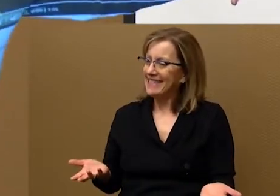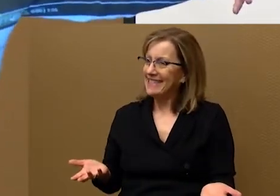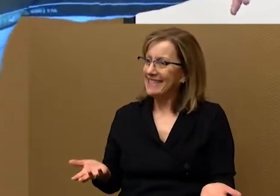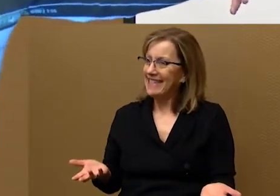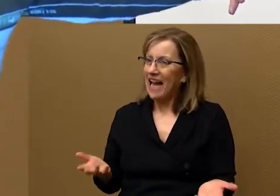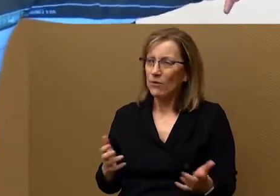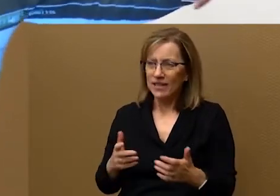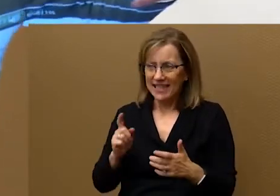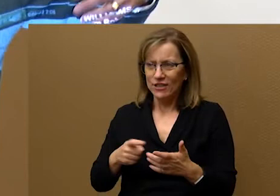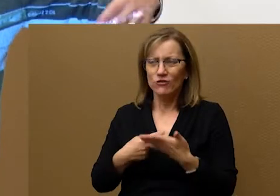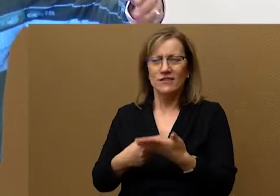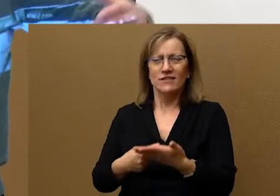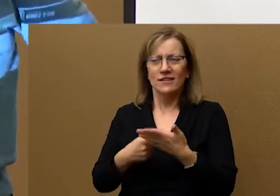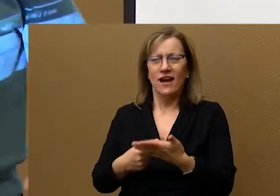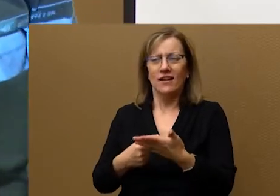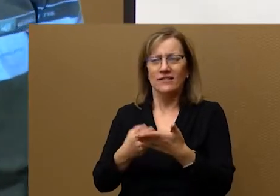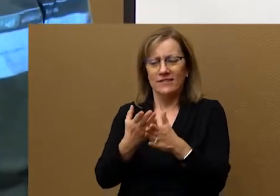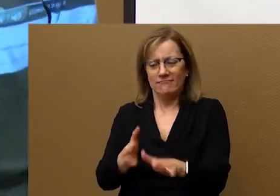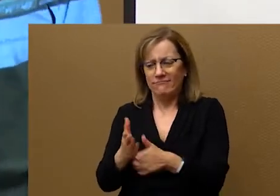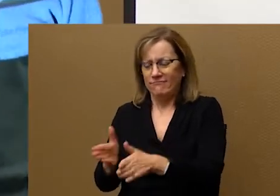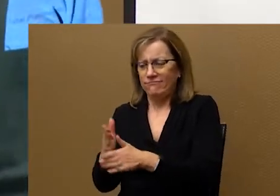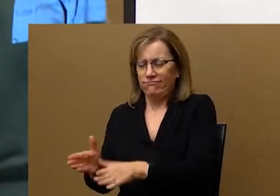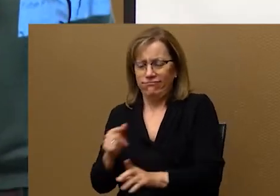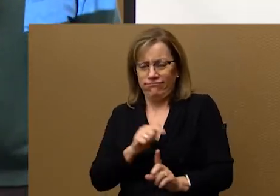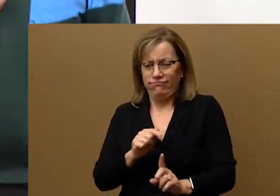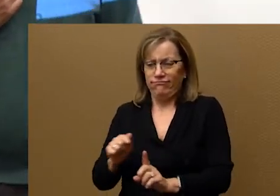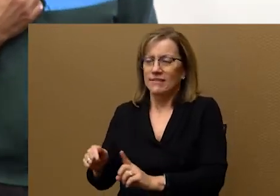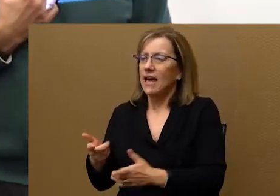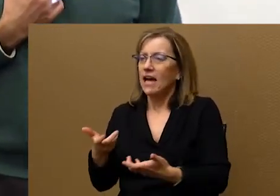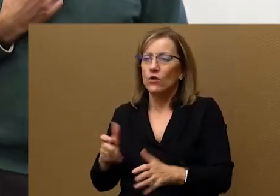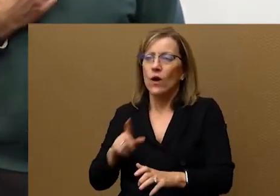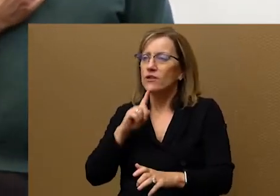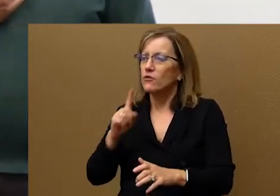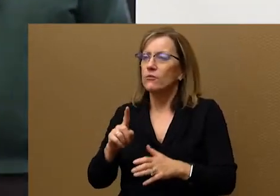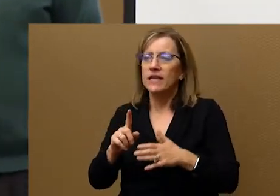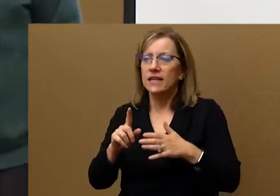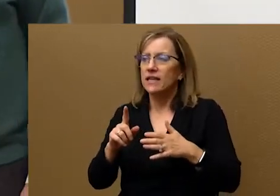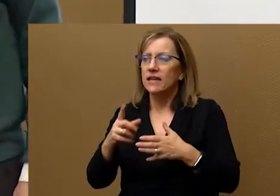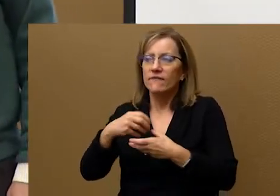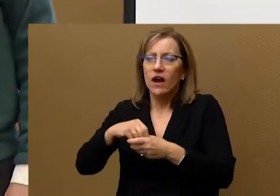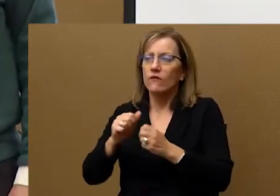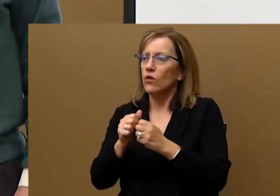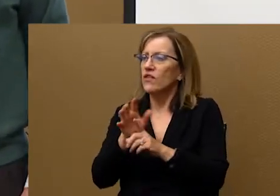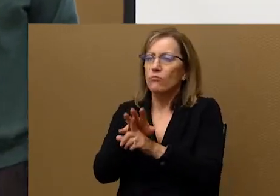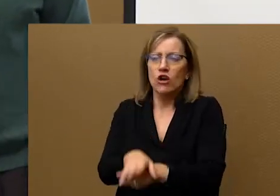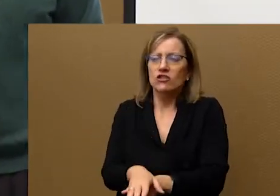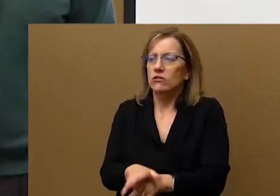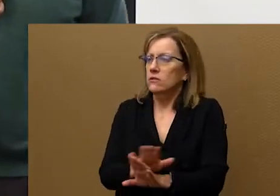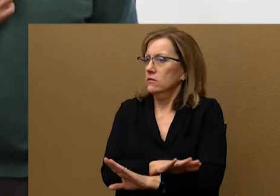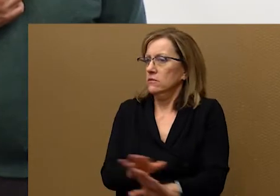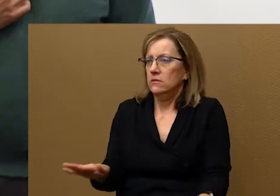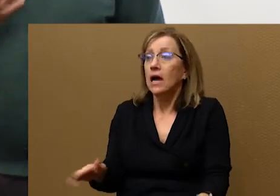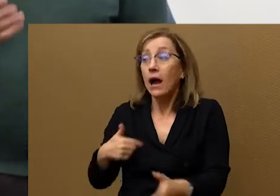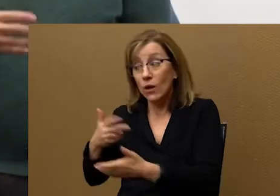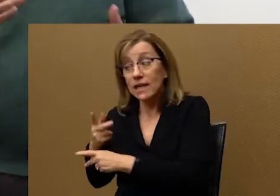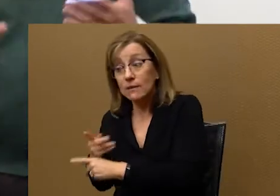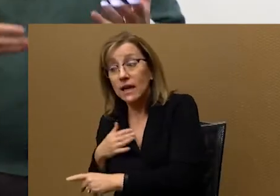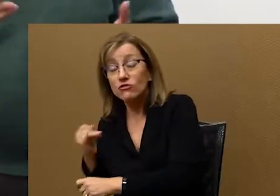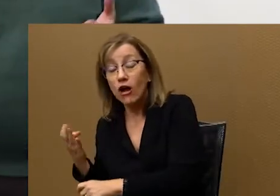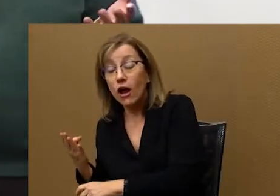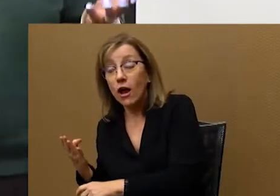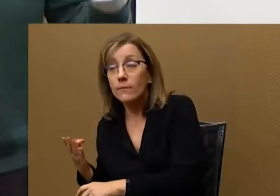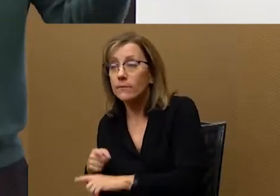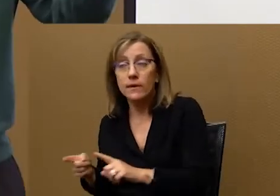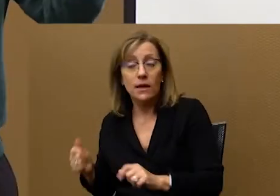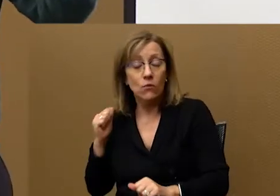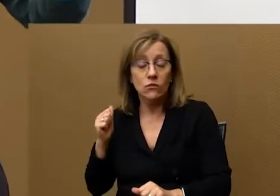unpack that a lot to decide, because I don't want to be an agent of oppression. I do want to keep my job.